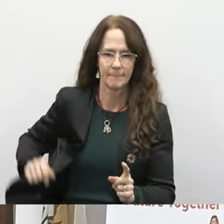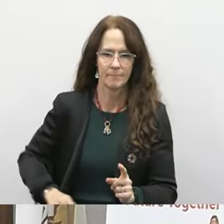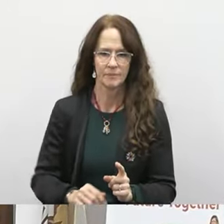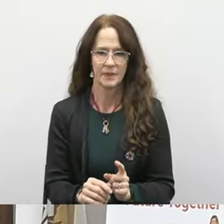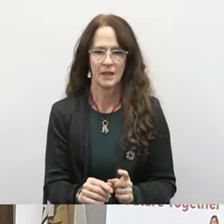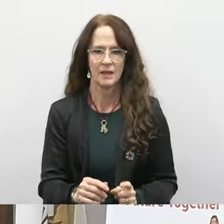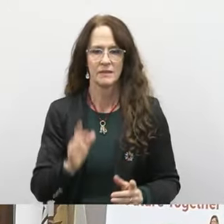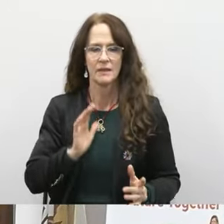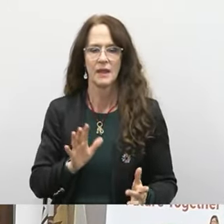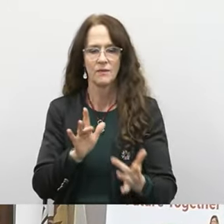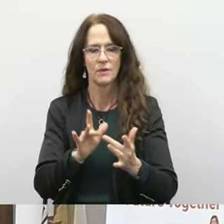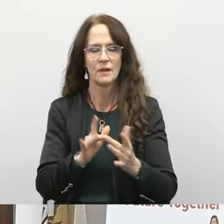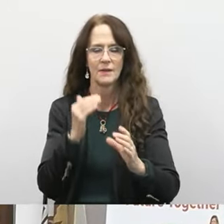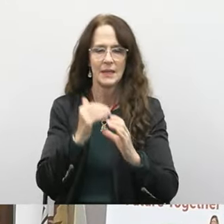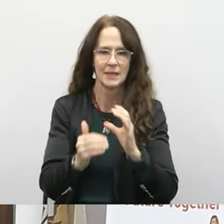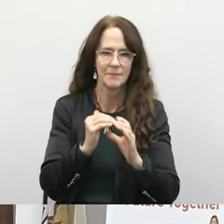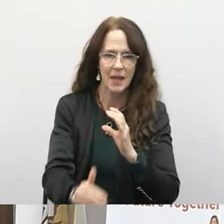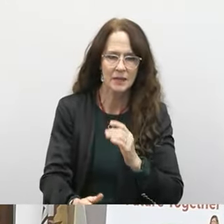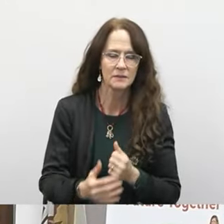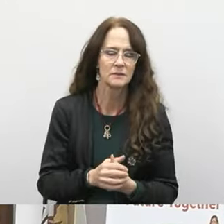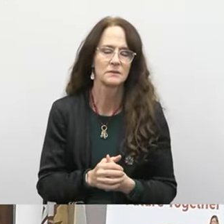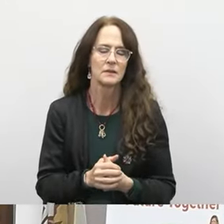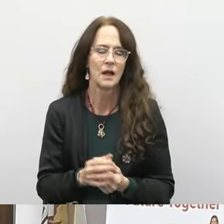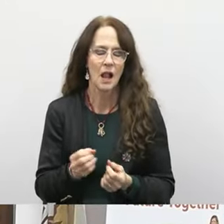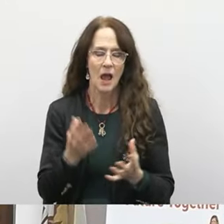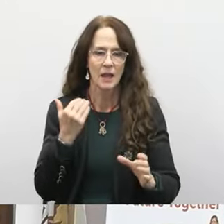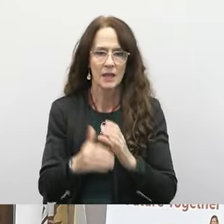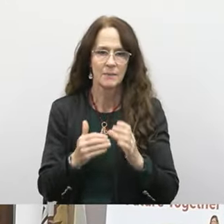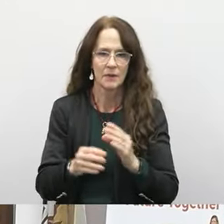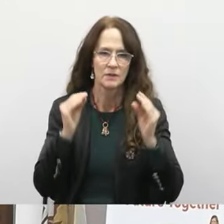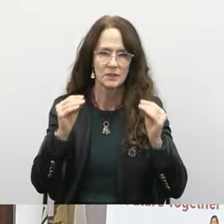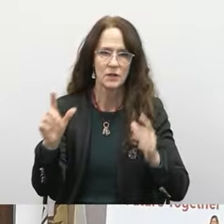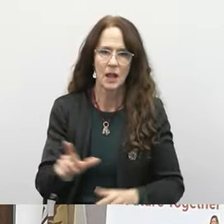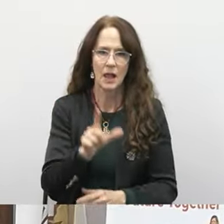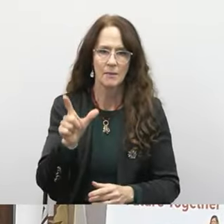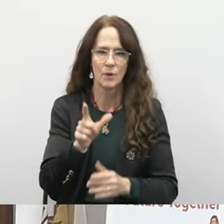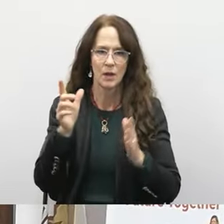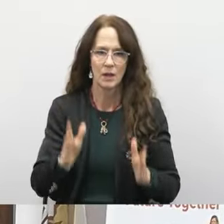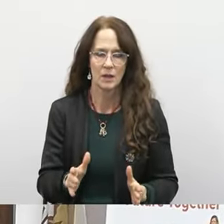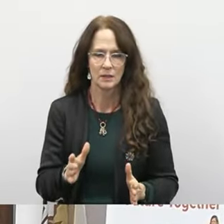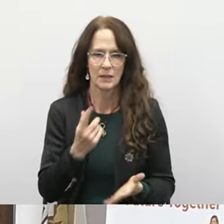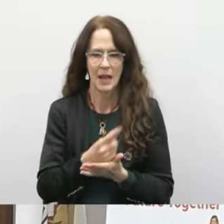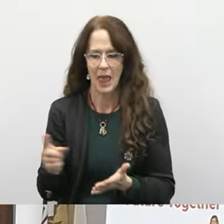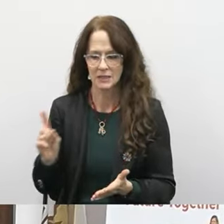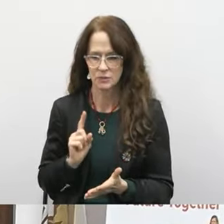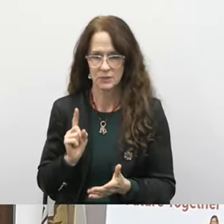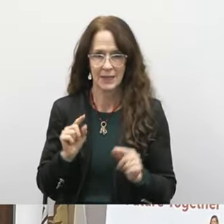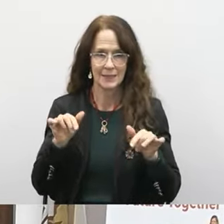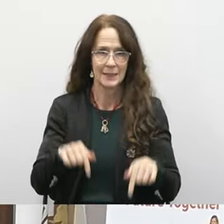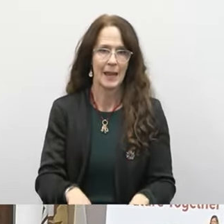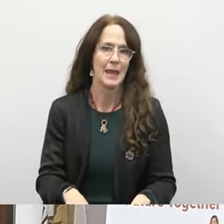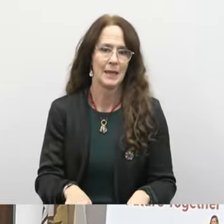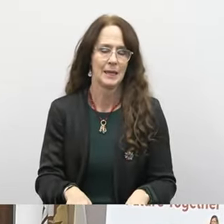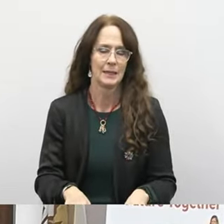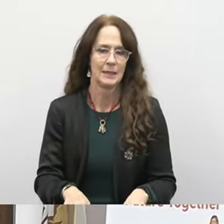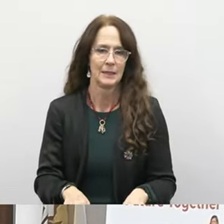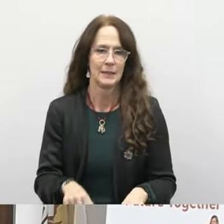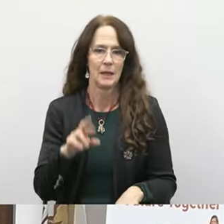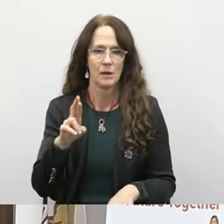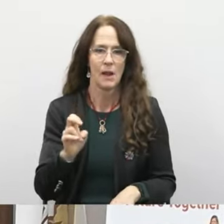reached out in emails, got a lot of emails from teacher librarians between last week's meeting and today. We had a